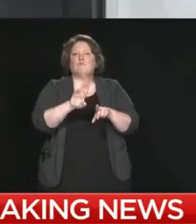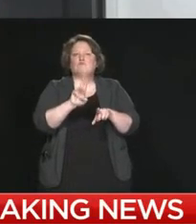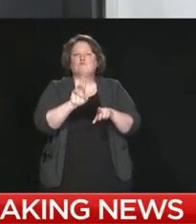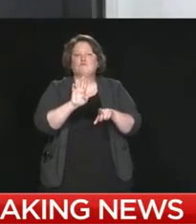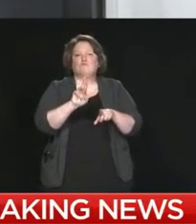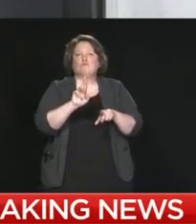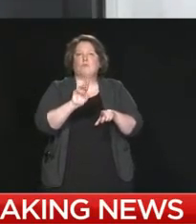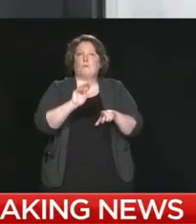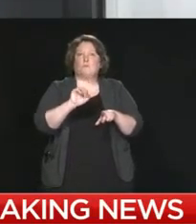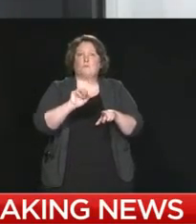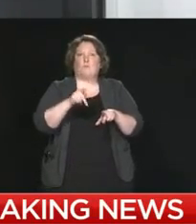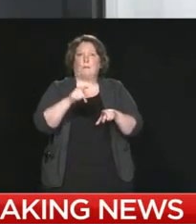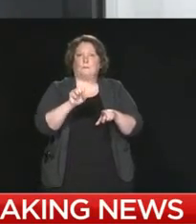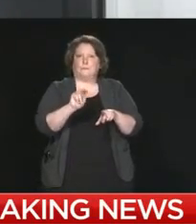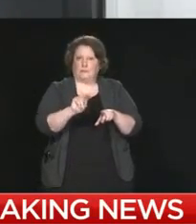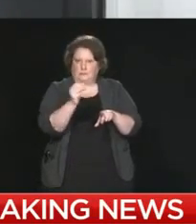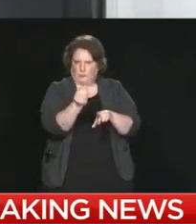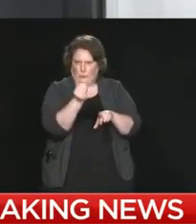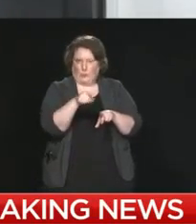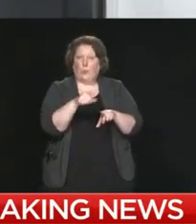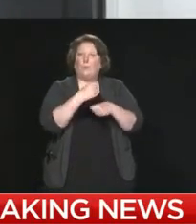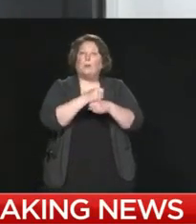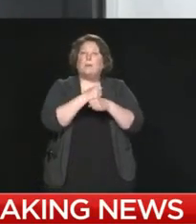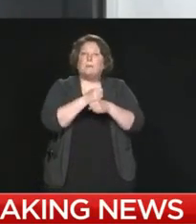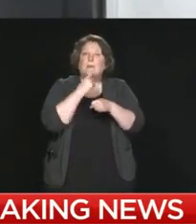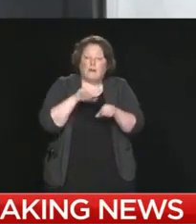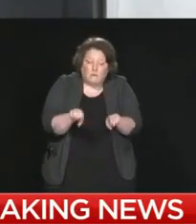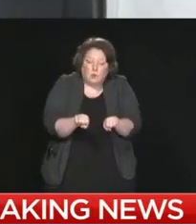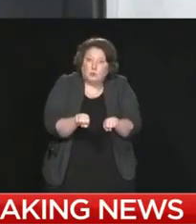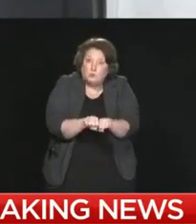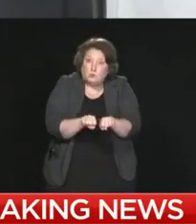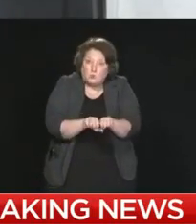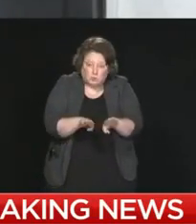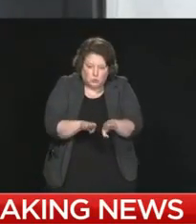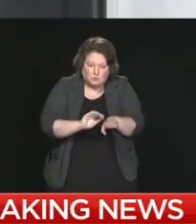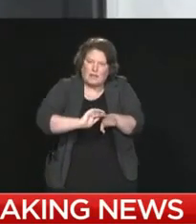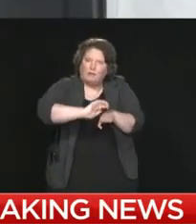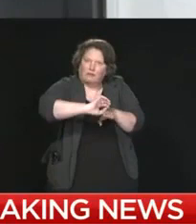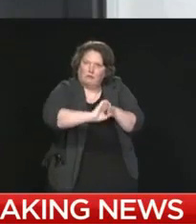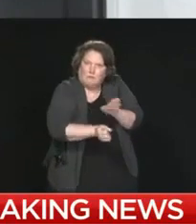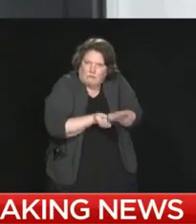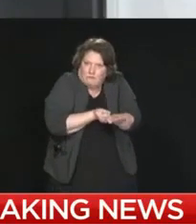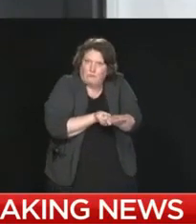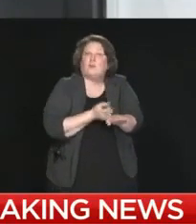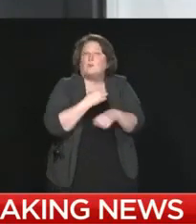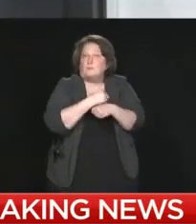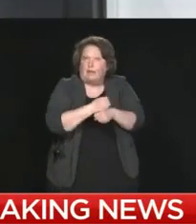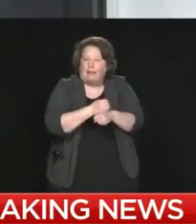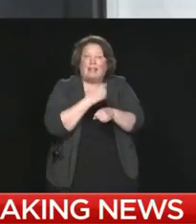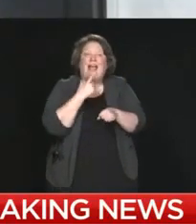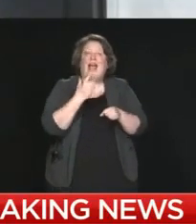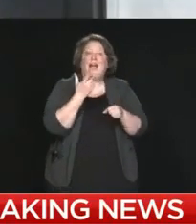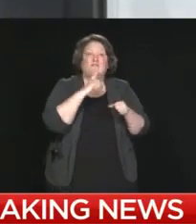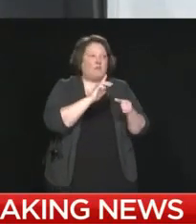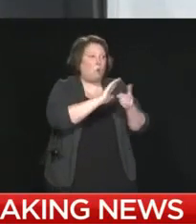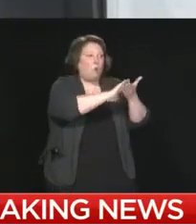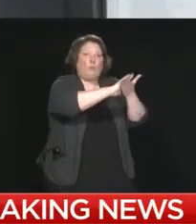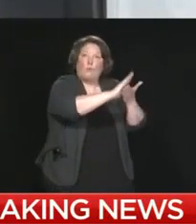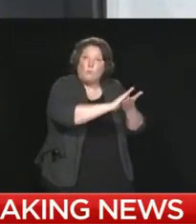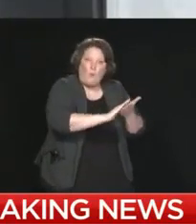be supplying 15 million shoe covers, as well as 5 million disinfectant wipes, all made in